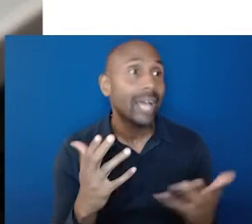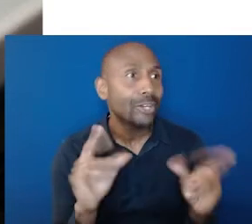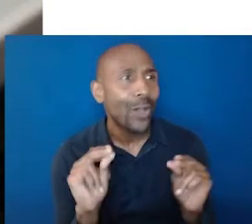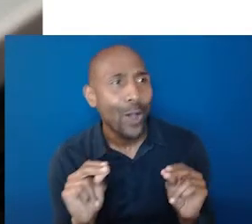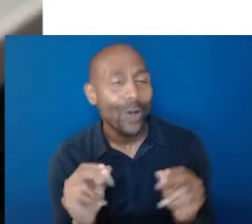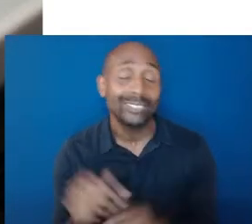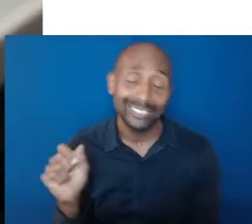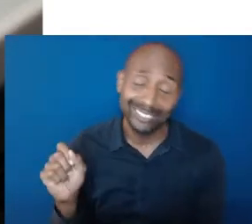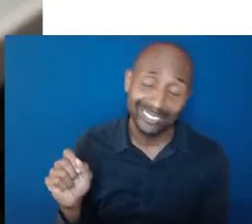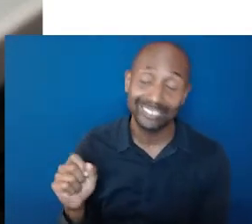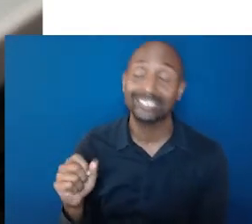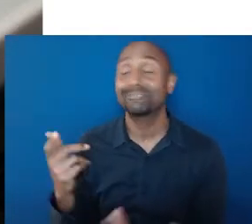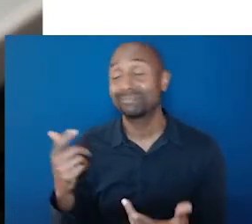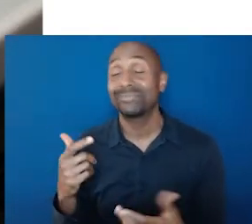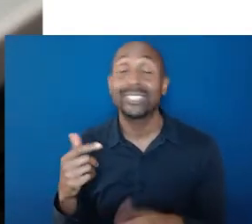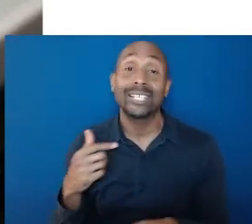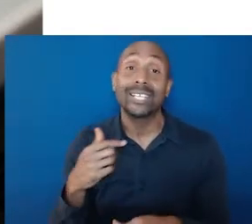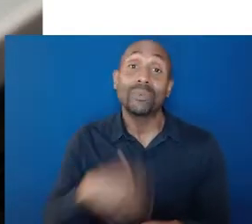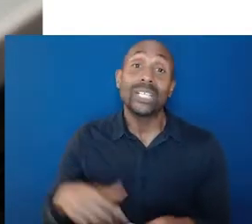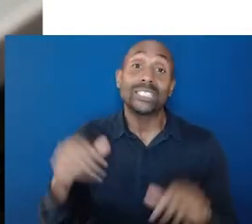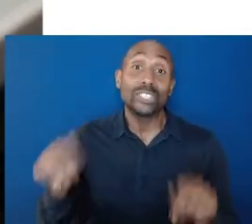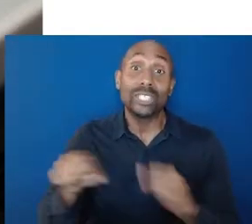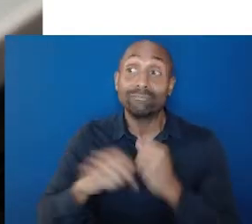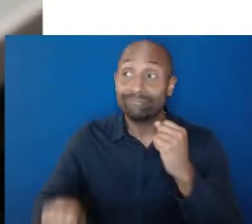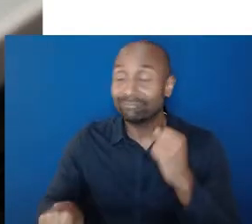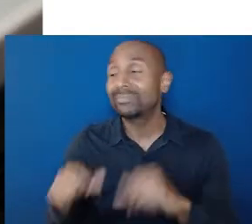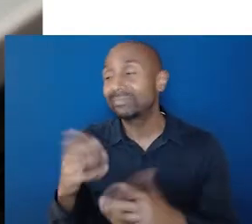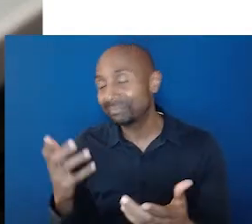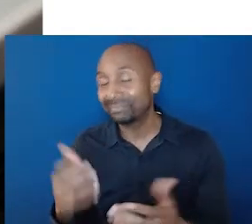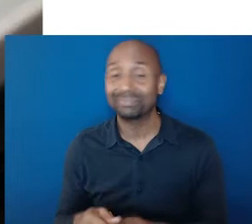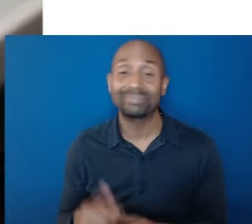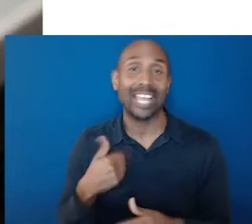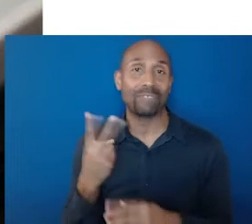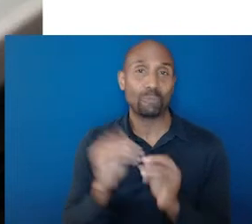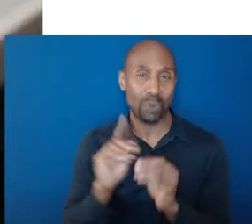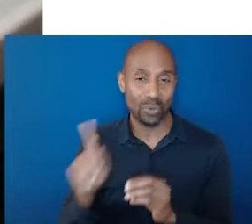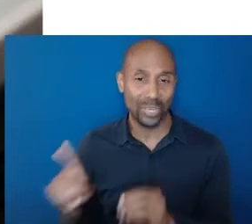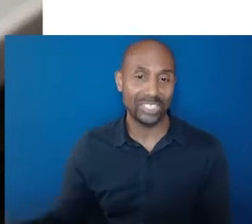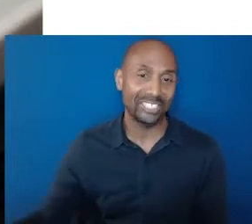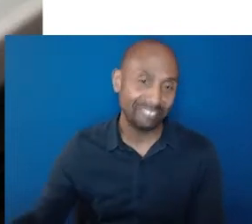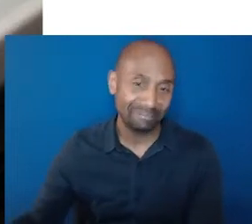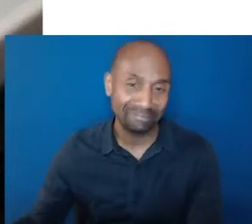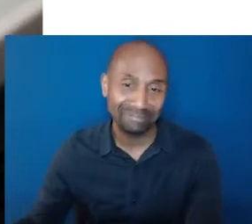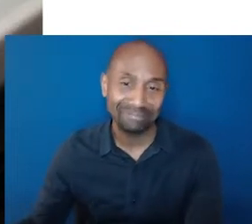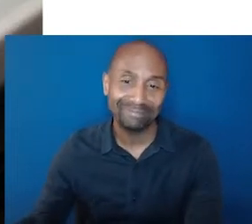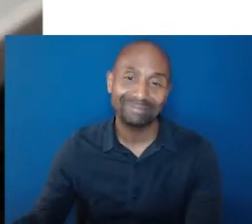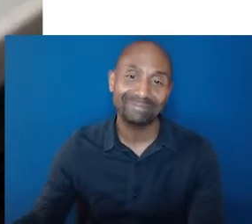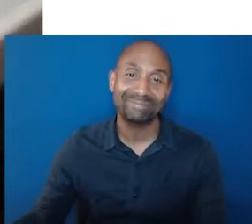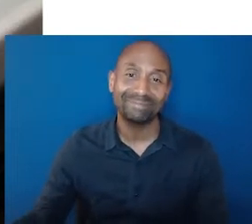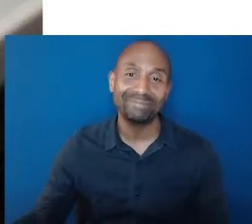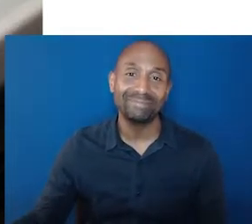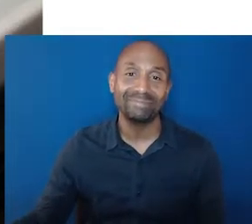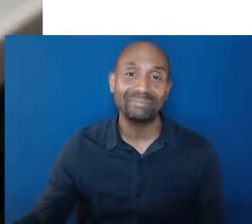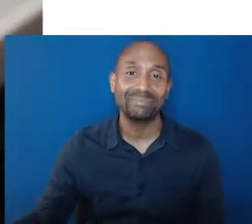but I have two questions. The first is, this is a lovely piece that